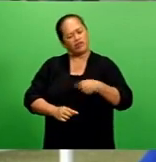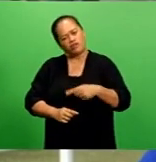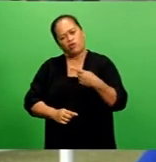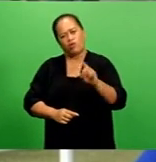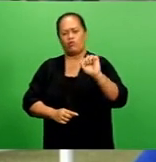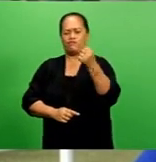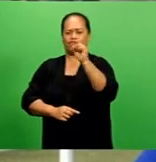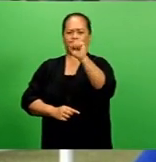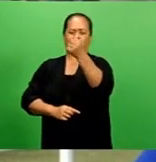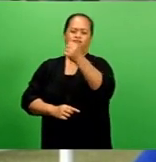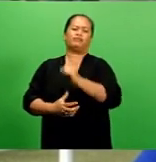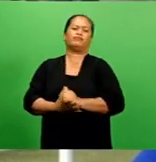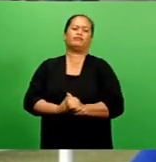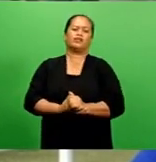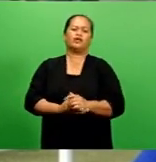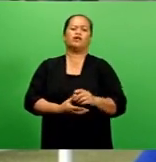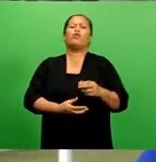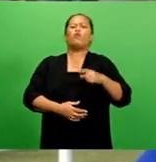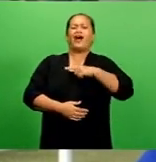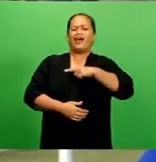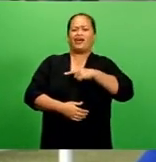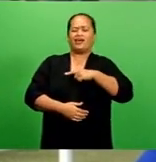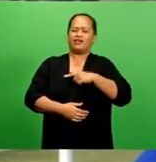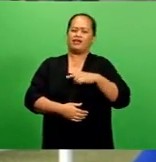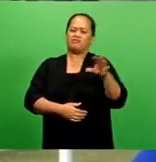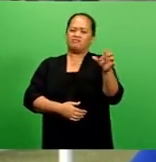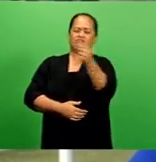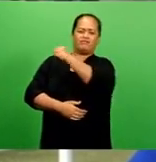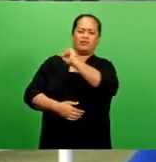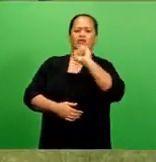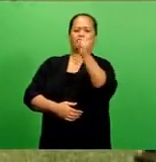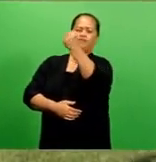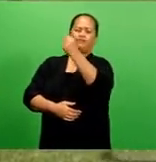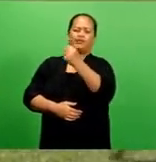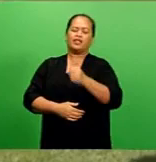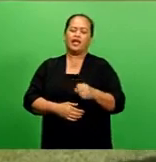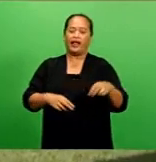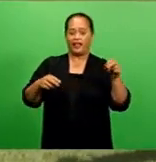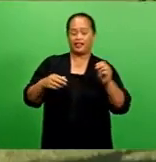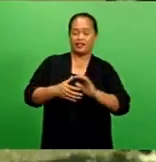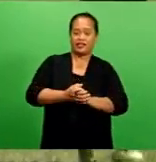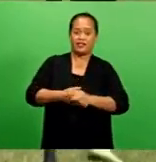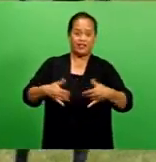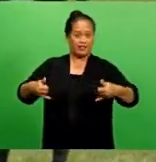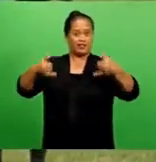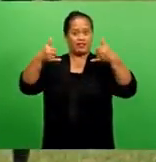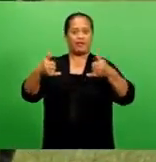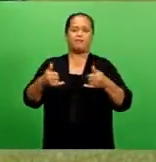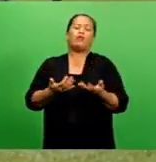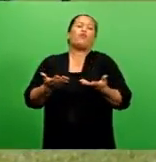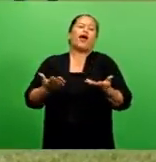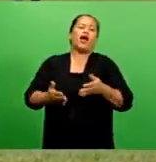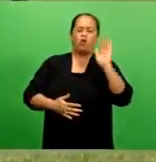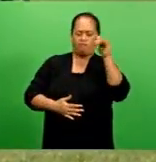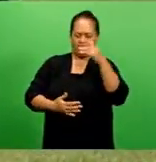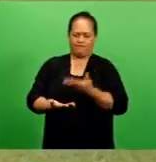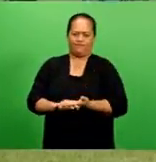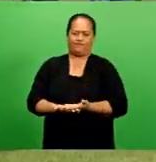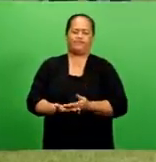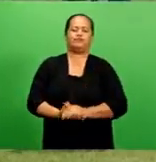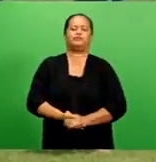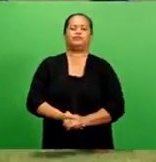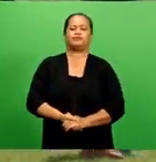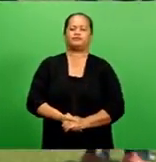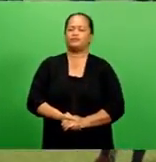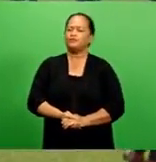the title back home. So the game tomorrow we'll try to give 100%. Press FC club was also bundled out